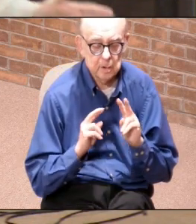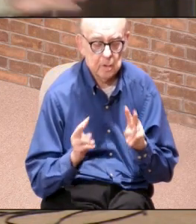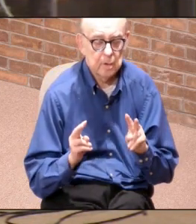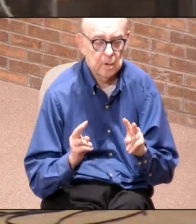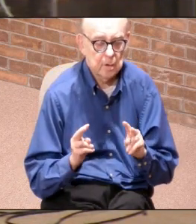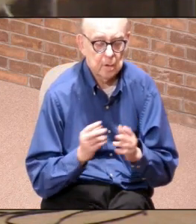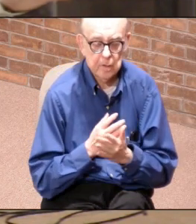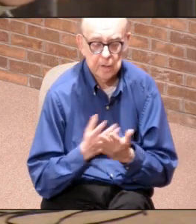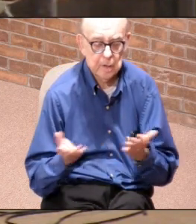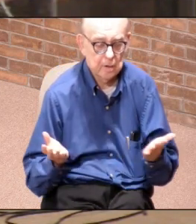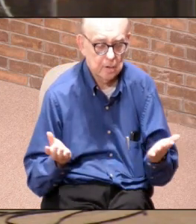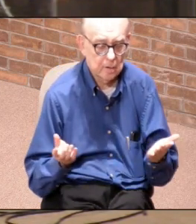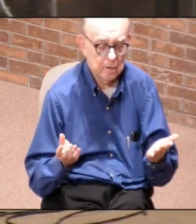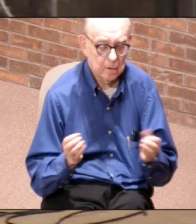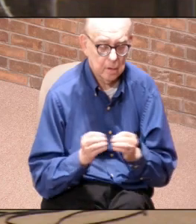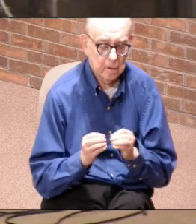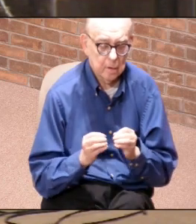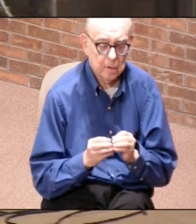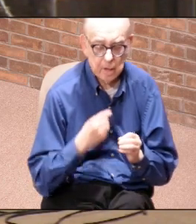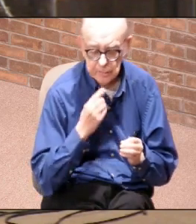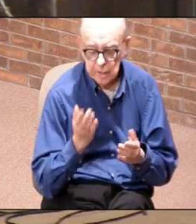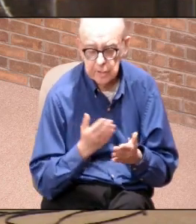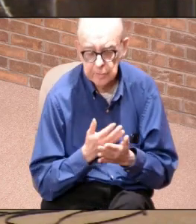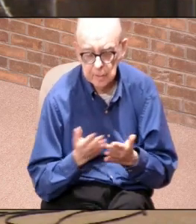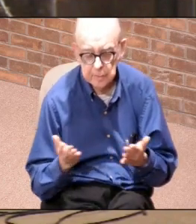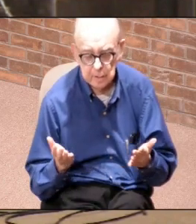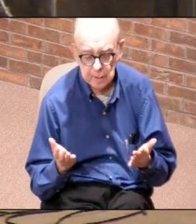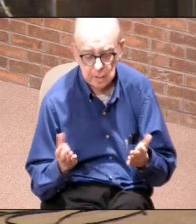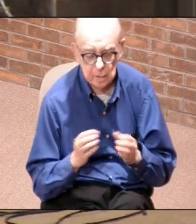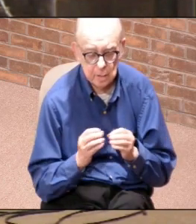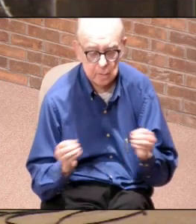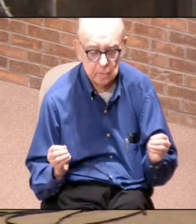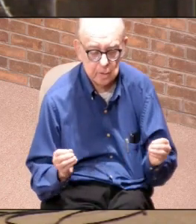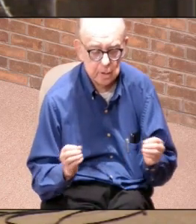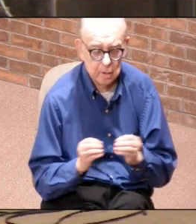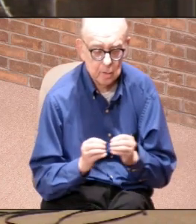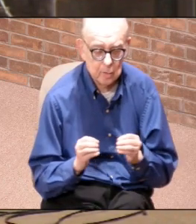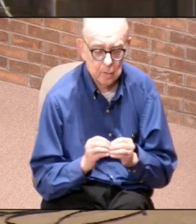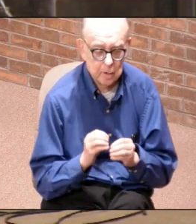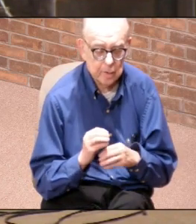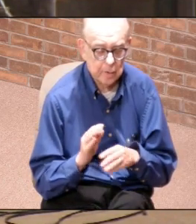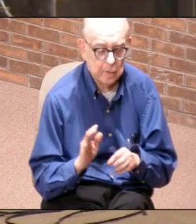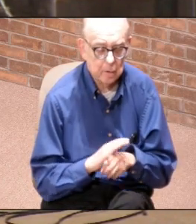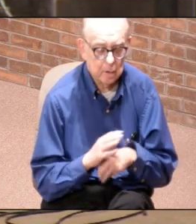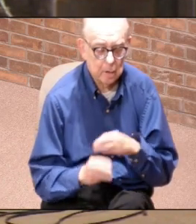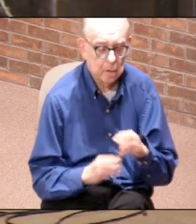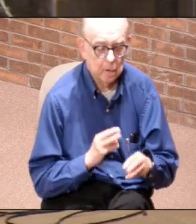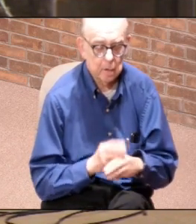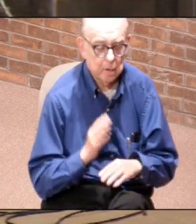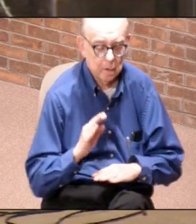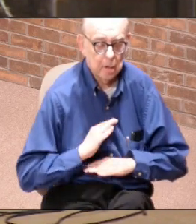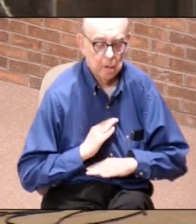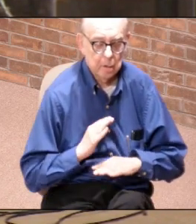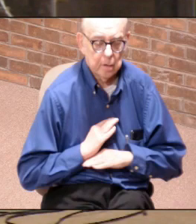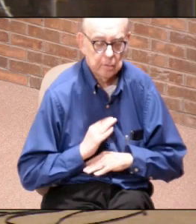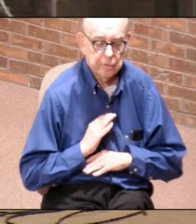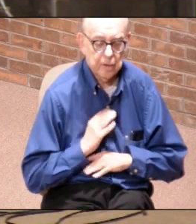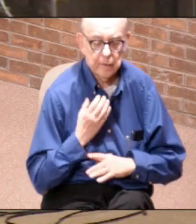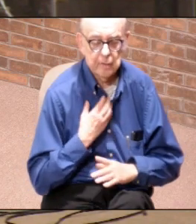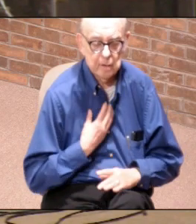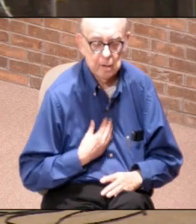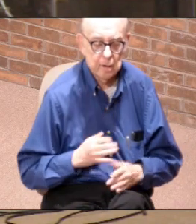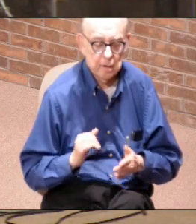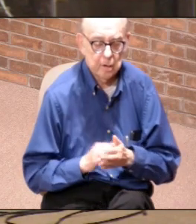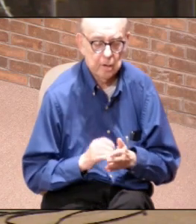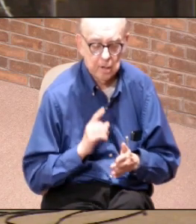at anything and everything else, but let me tell you something. Nothing else in the whole world will satisfy the craving that